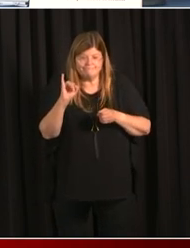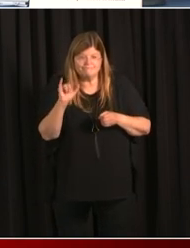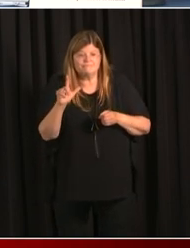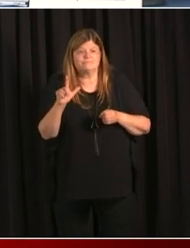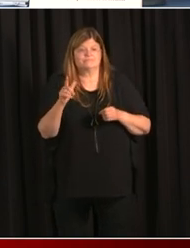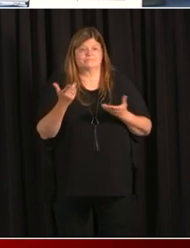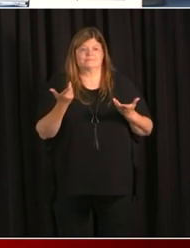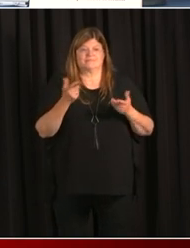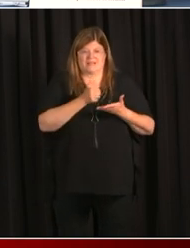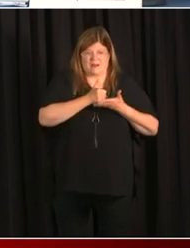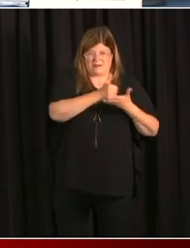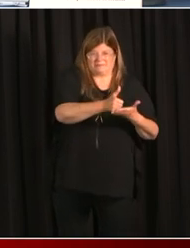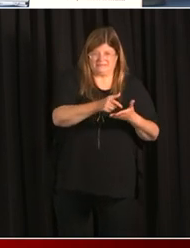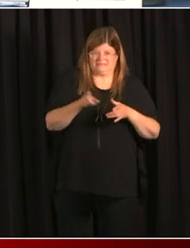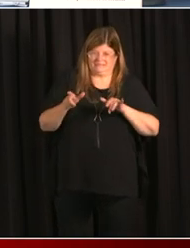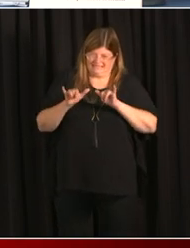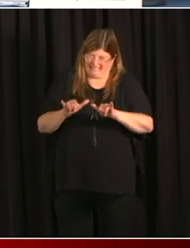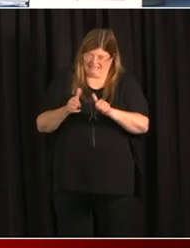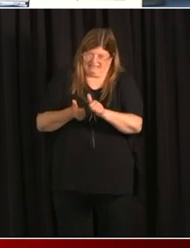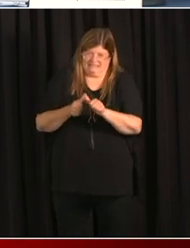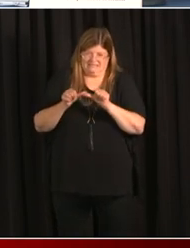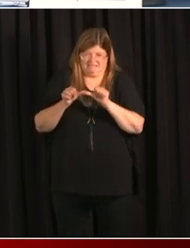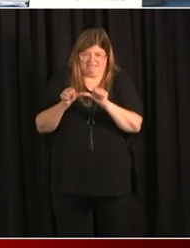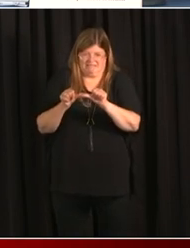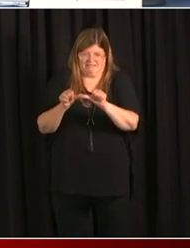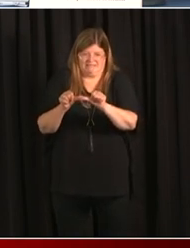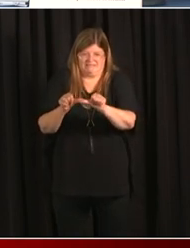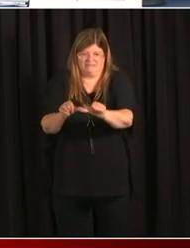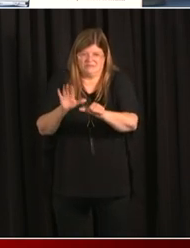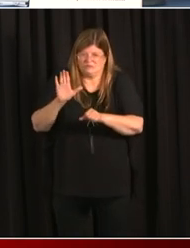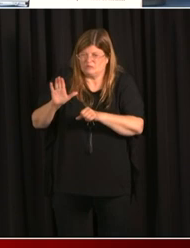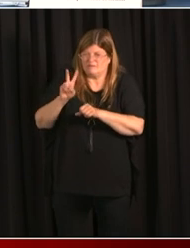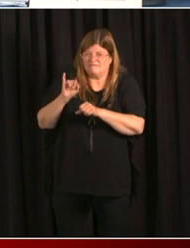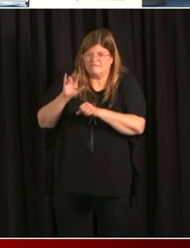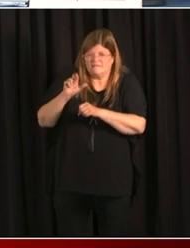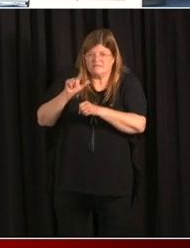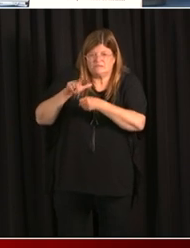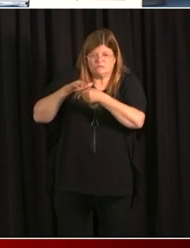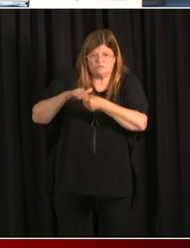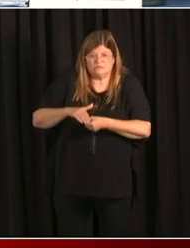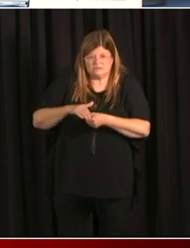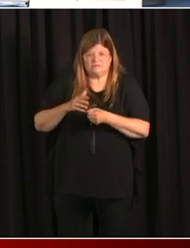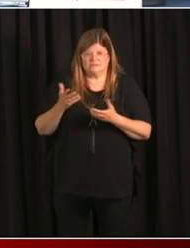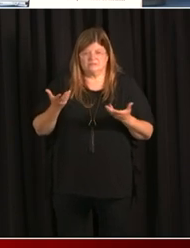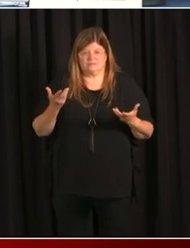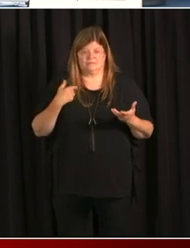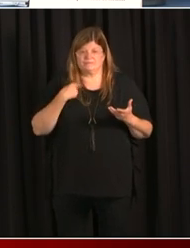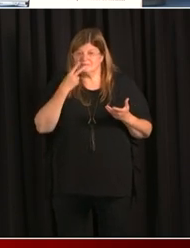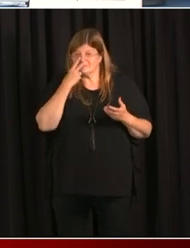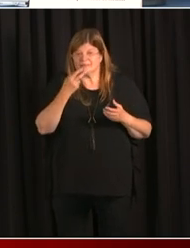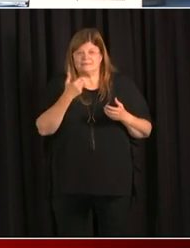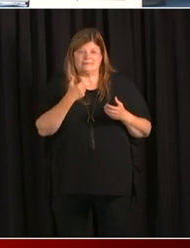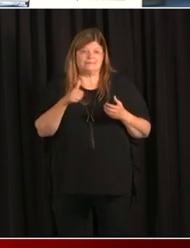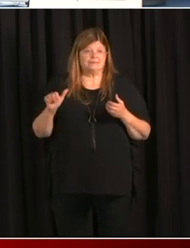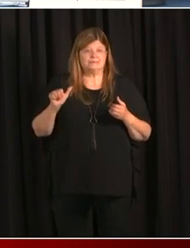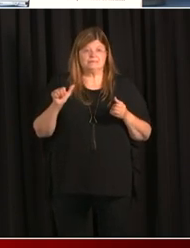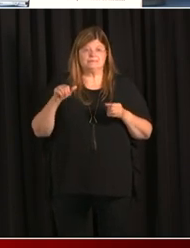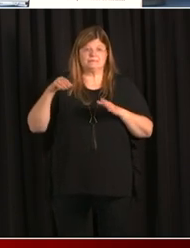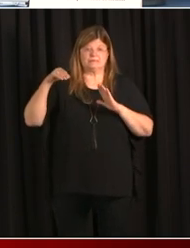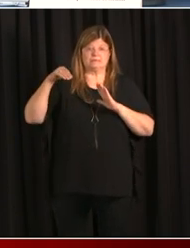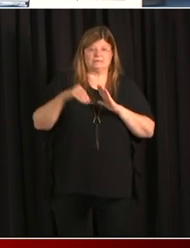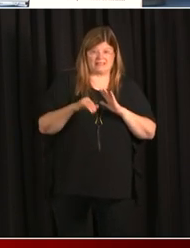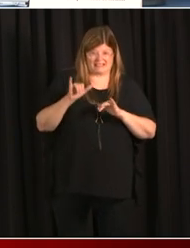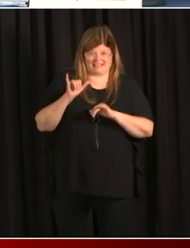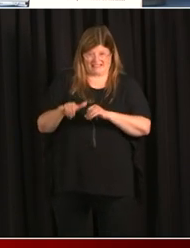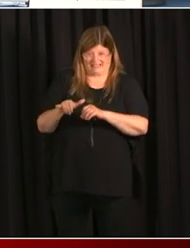management, and helping them to stay on track with viral suppression. So we're not necessarily seeing any declines in their